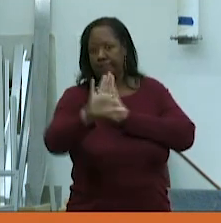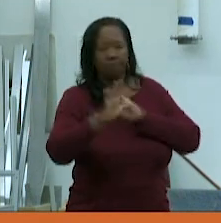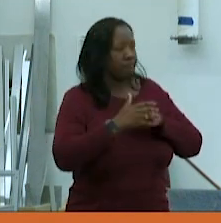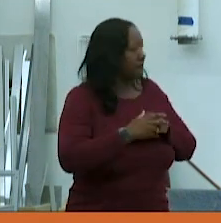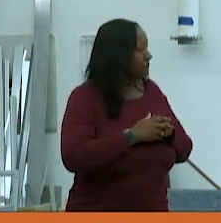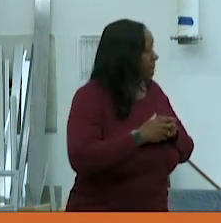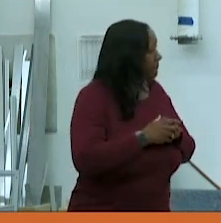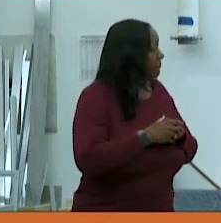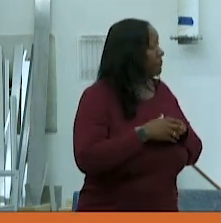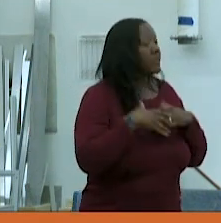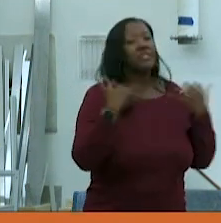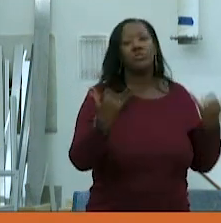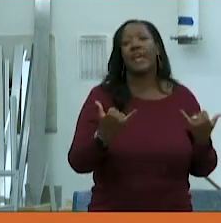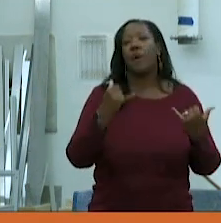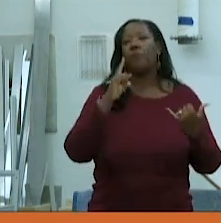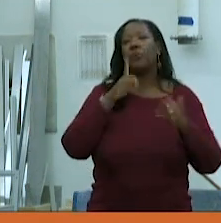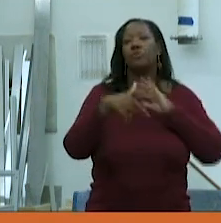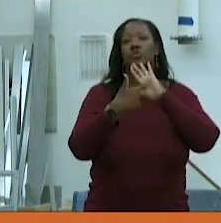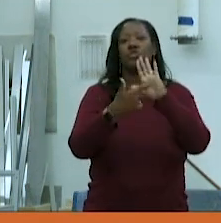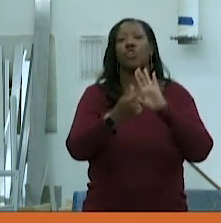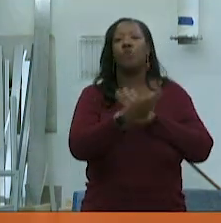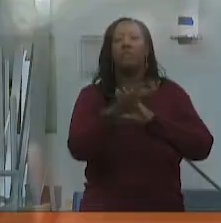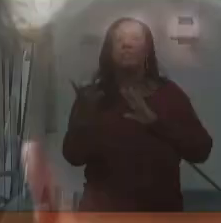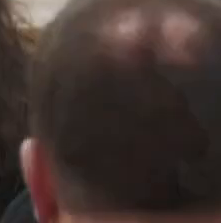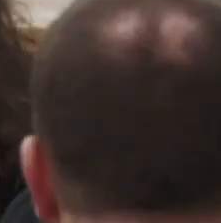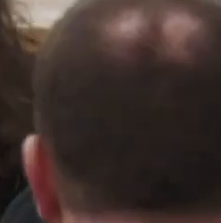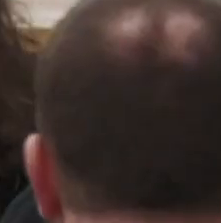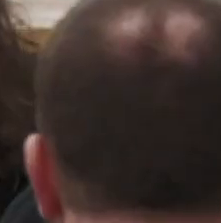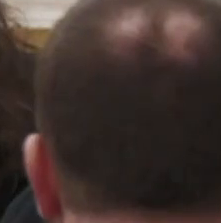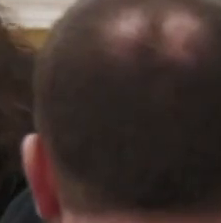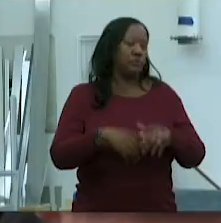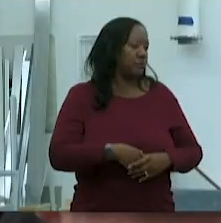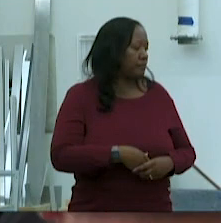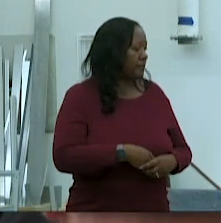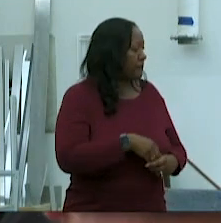So now we have some examples of different projects we've done.